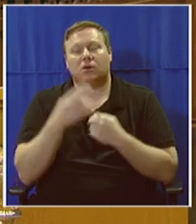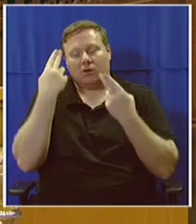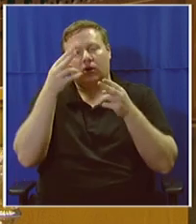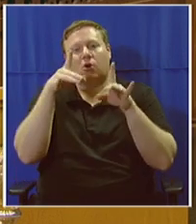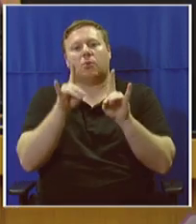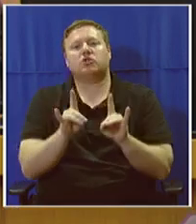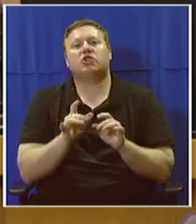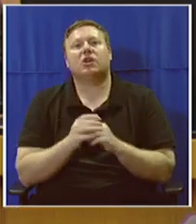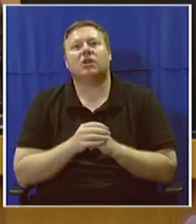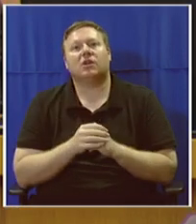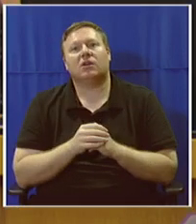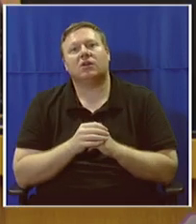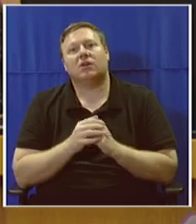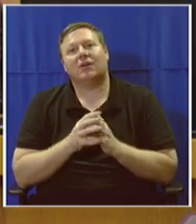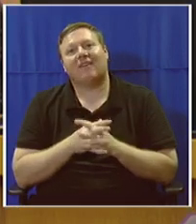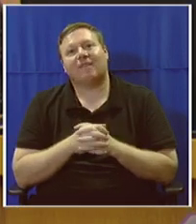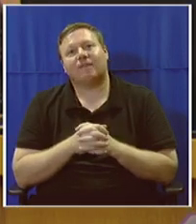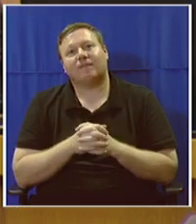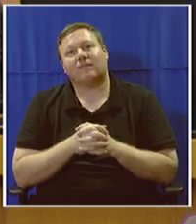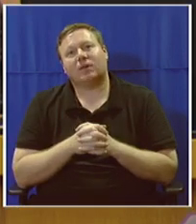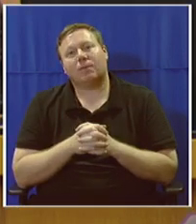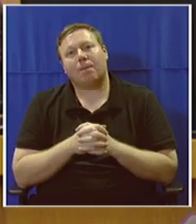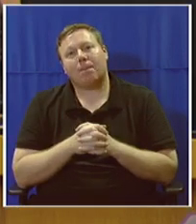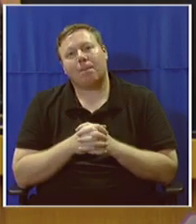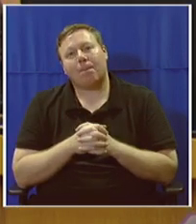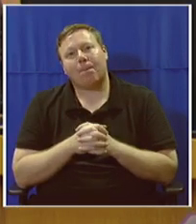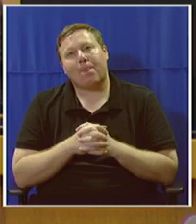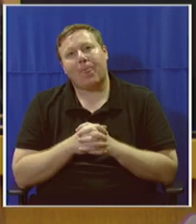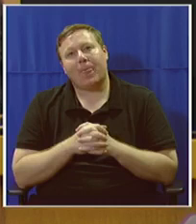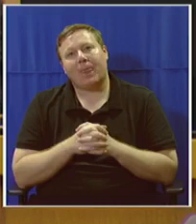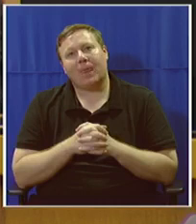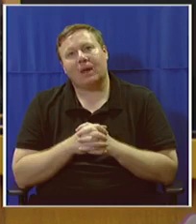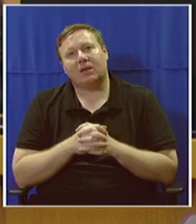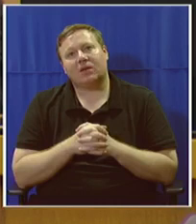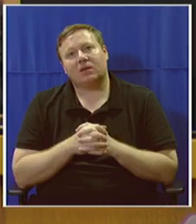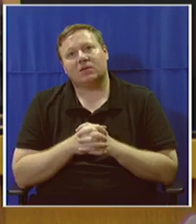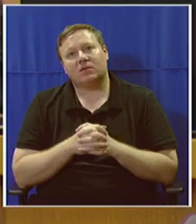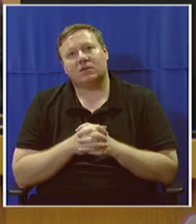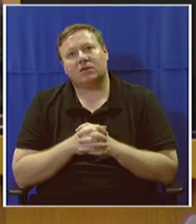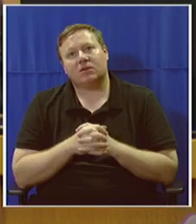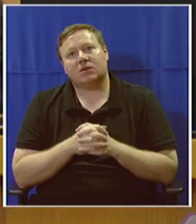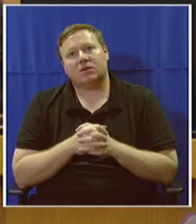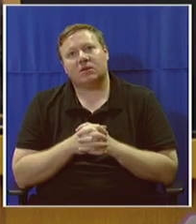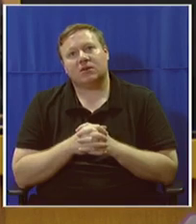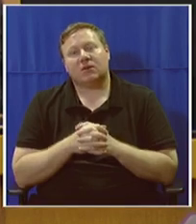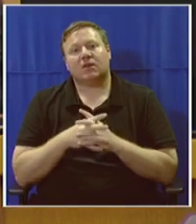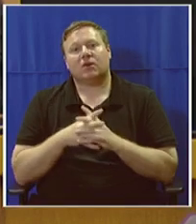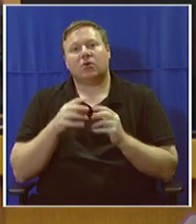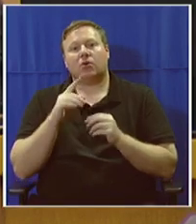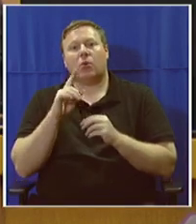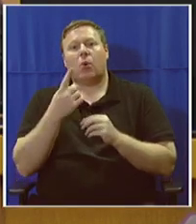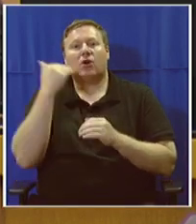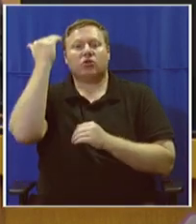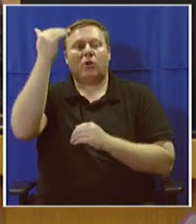South Africa ranks among some of the top countries in relation to safety on aviation. And I think regardless of